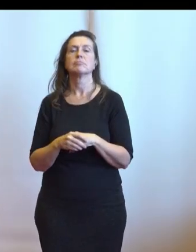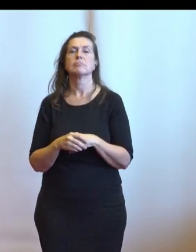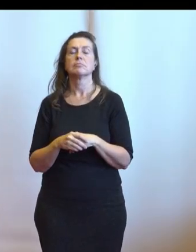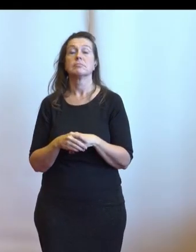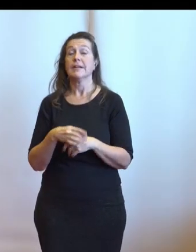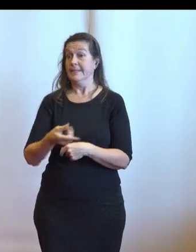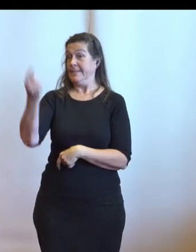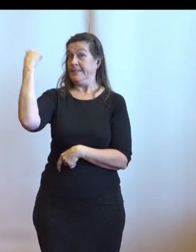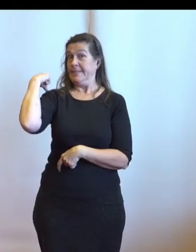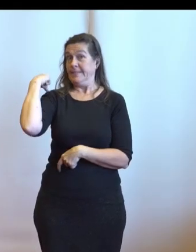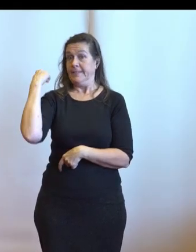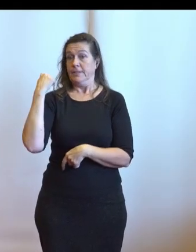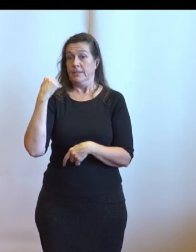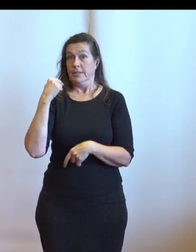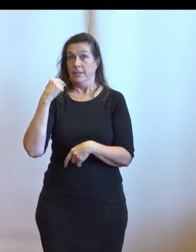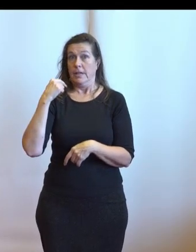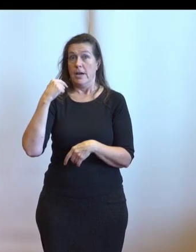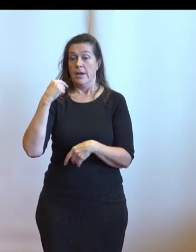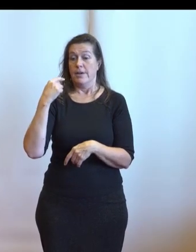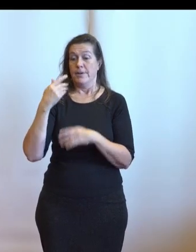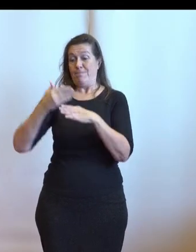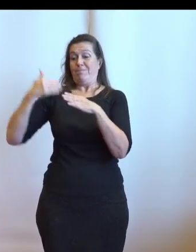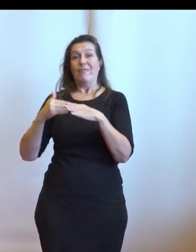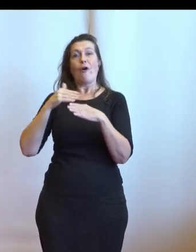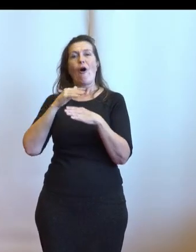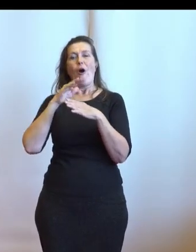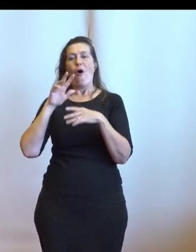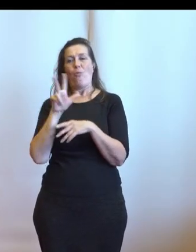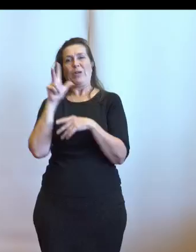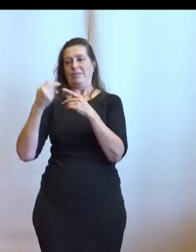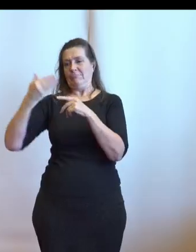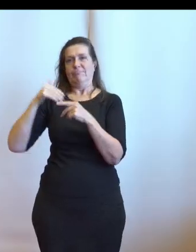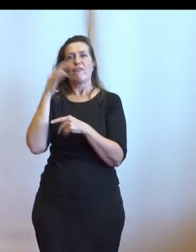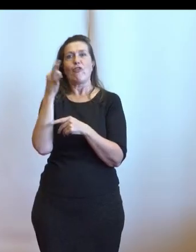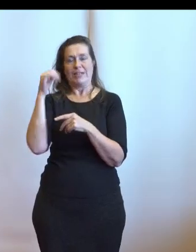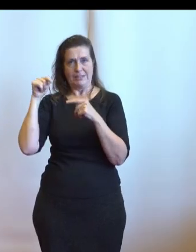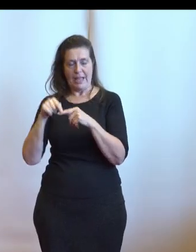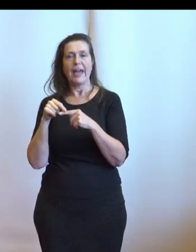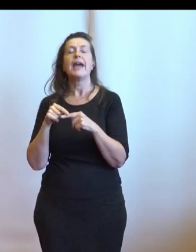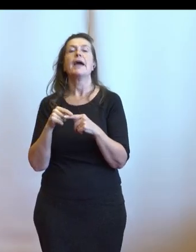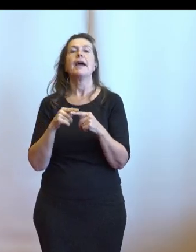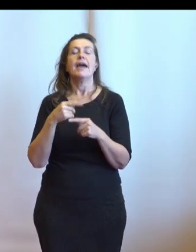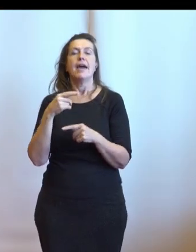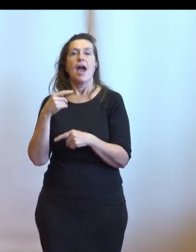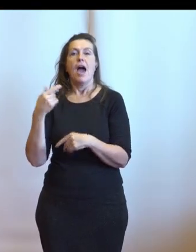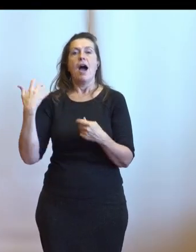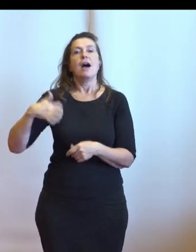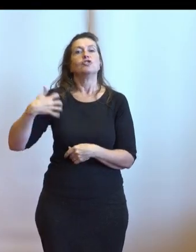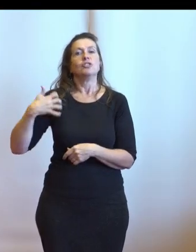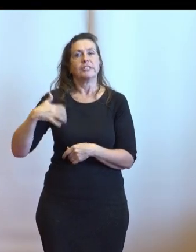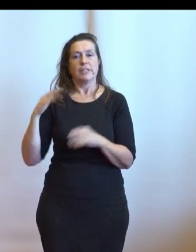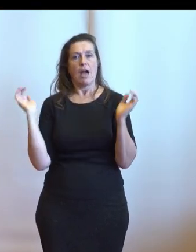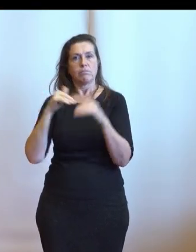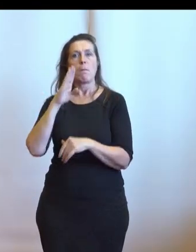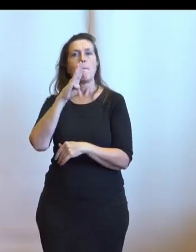last Friday, we held the World Telecommunication Development Conference in Buenos Aires,